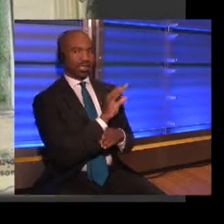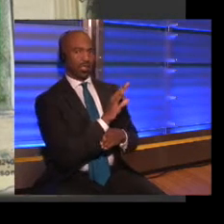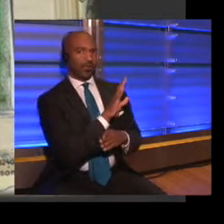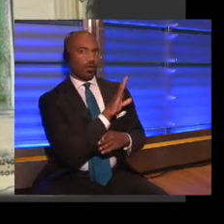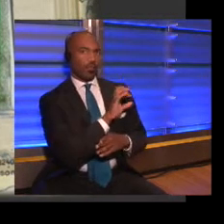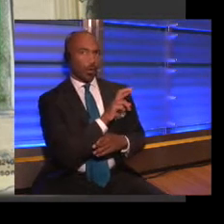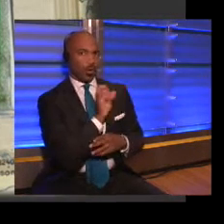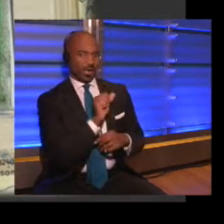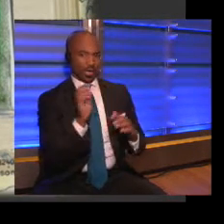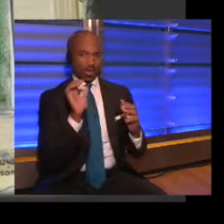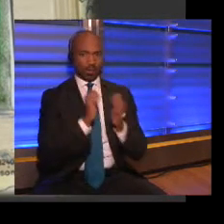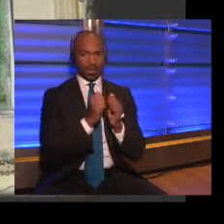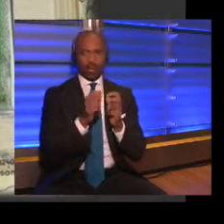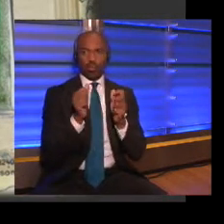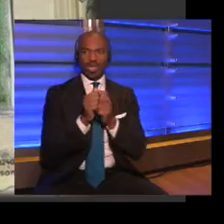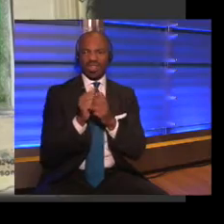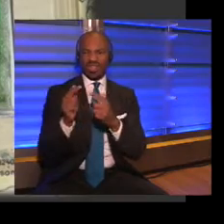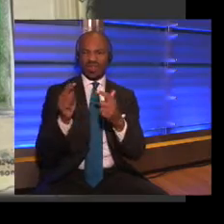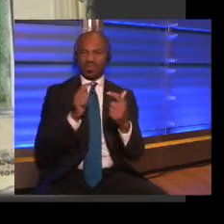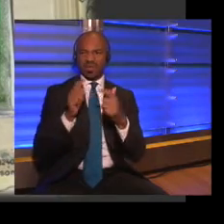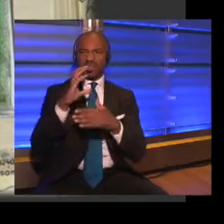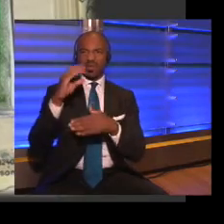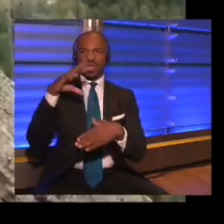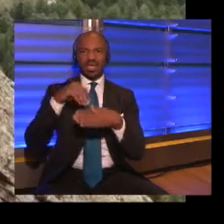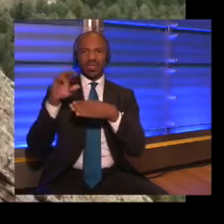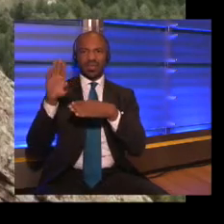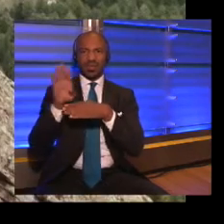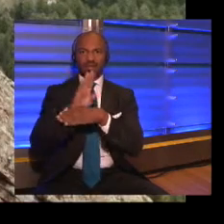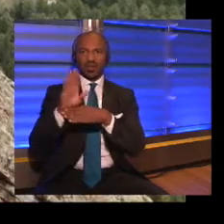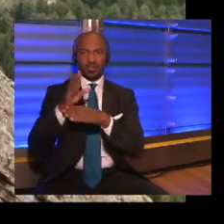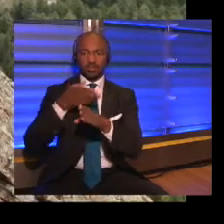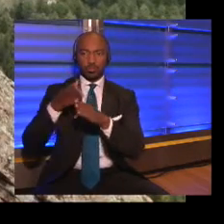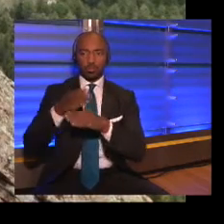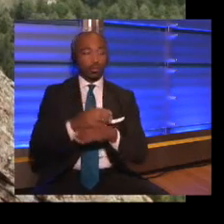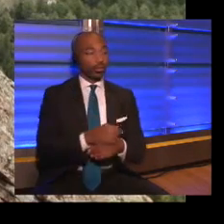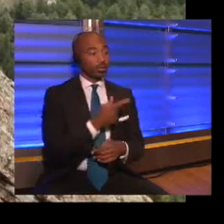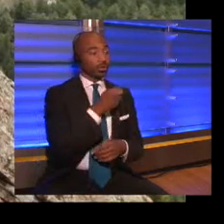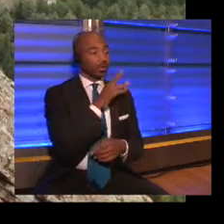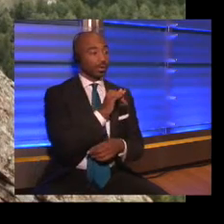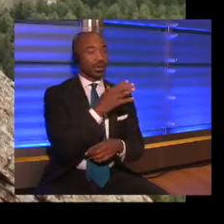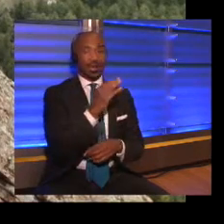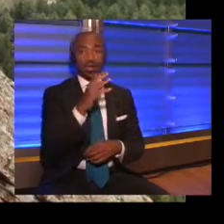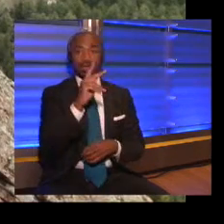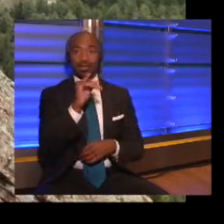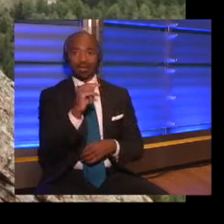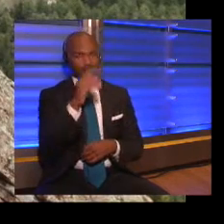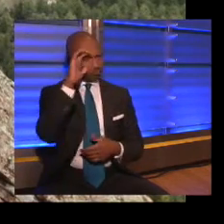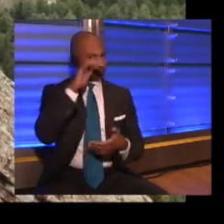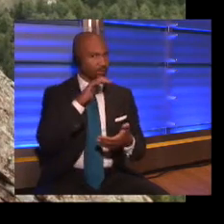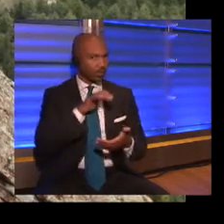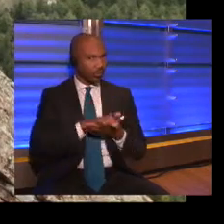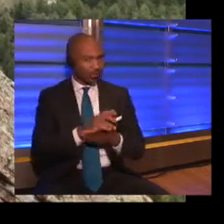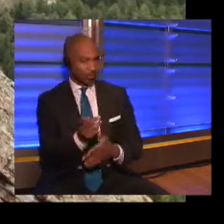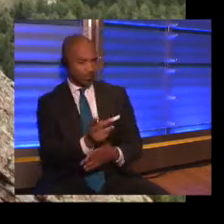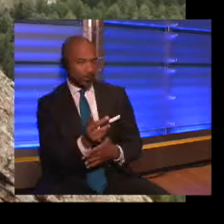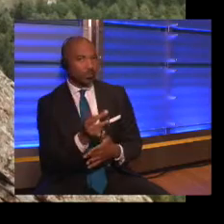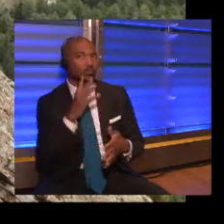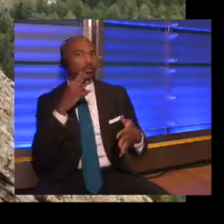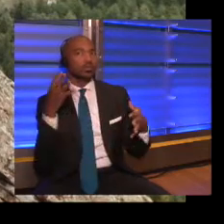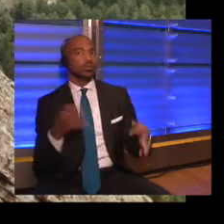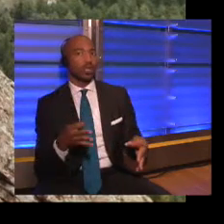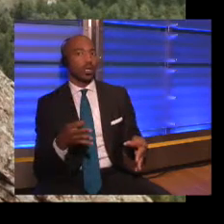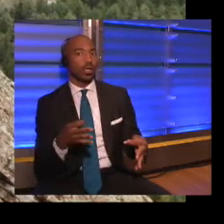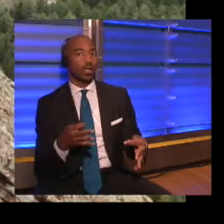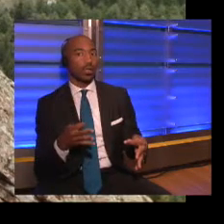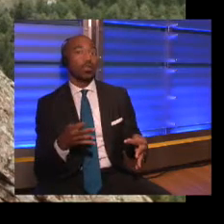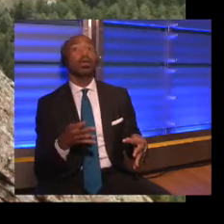to compete with the best and biggest in the industry. So Gary and Kit, a husband and wife team, made the decision and accepted an